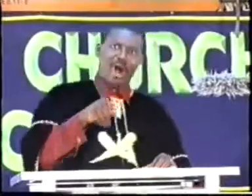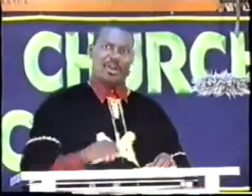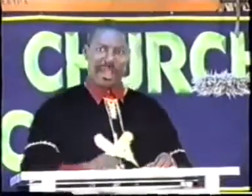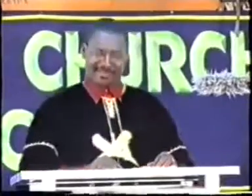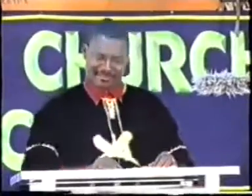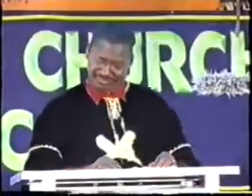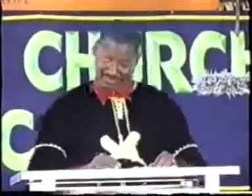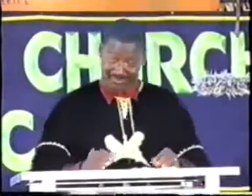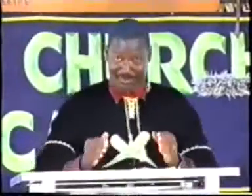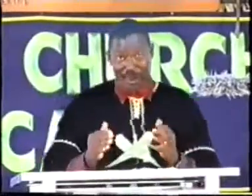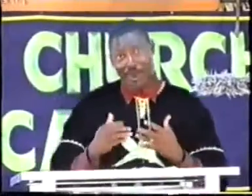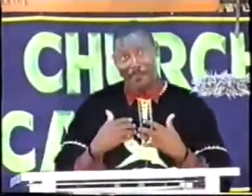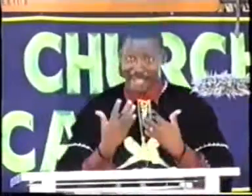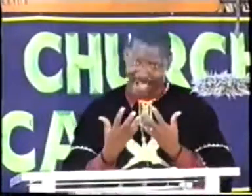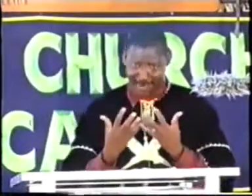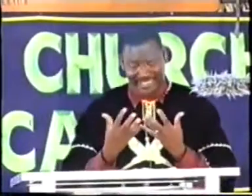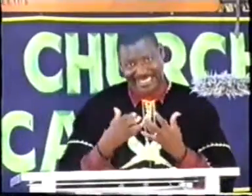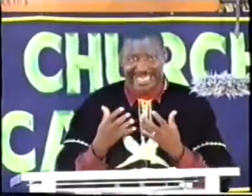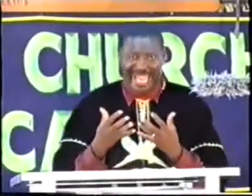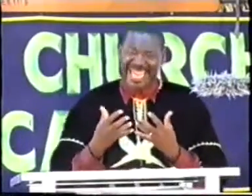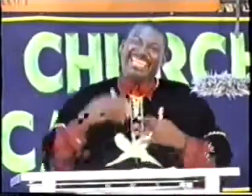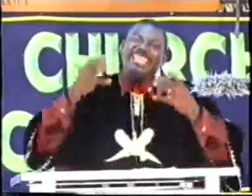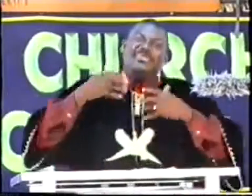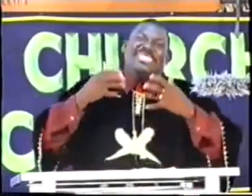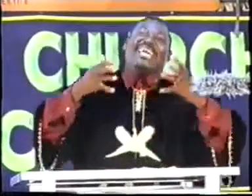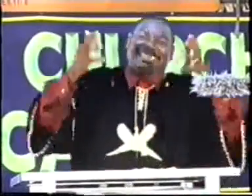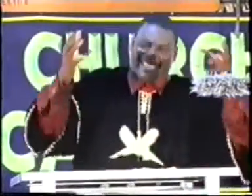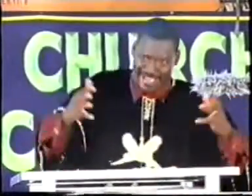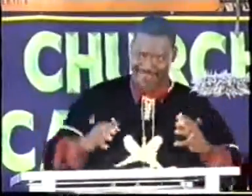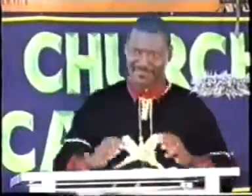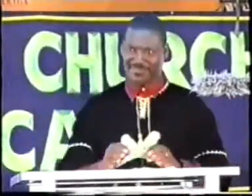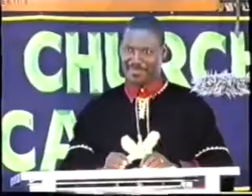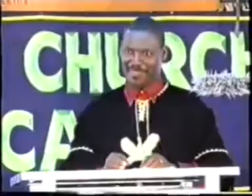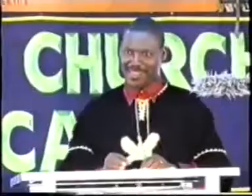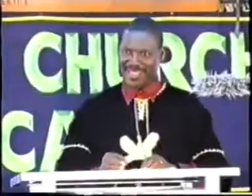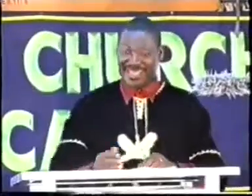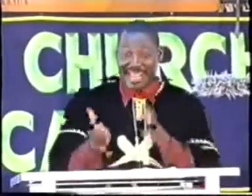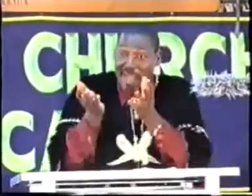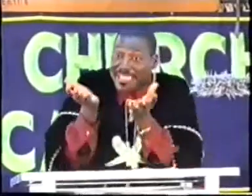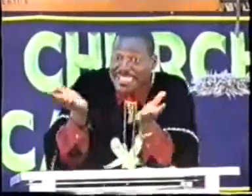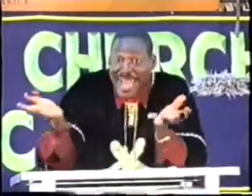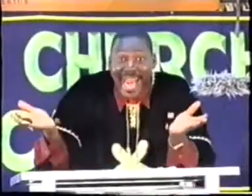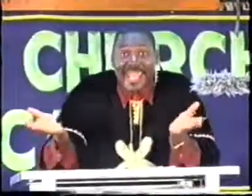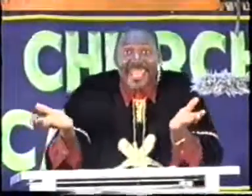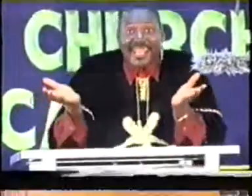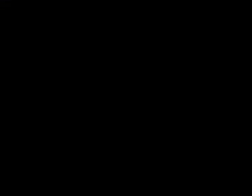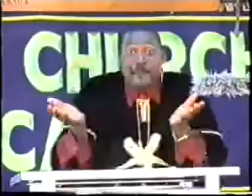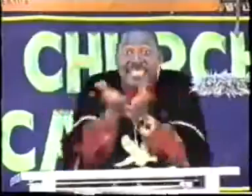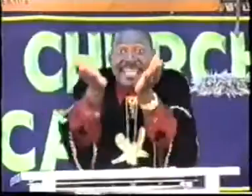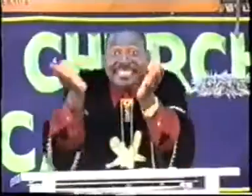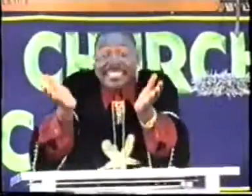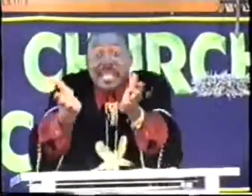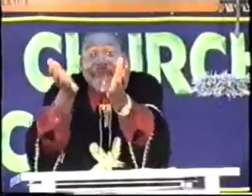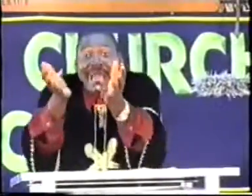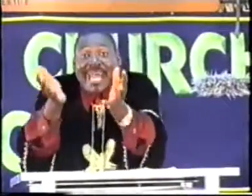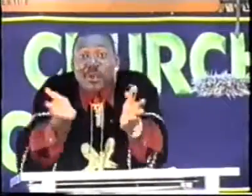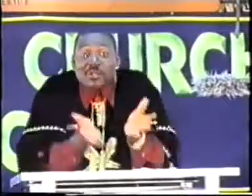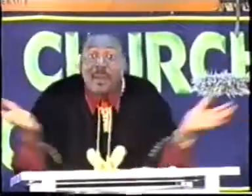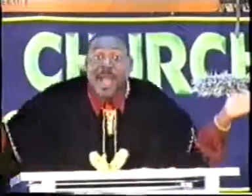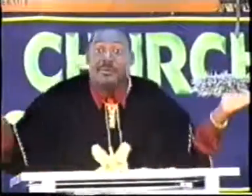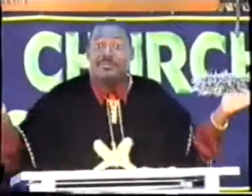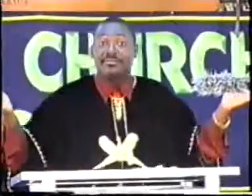simple otherwise. Or your beer on Shadda and Ninim dear cassette. Then there is a son, I business in Tinipani